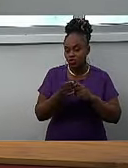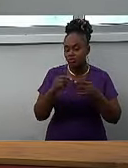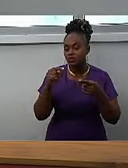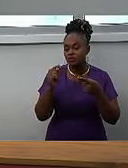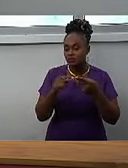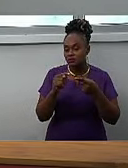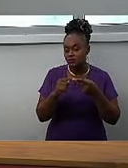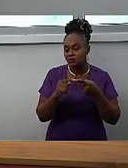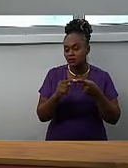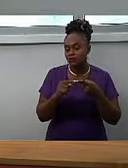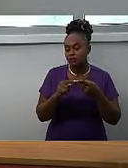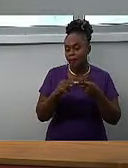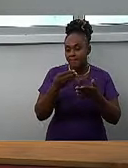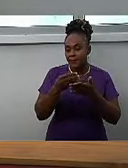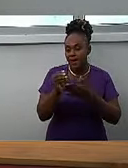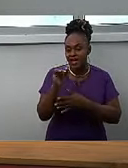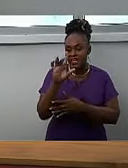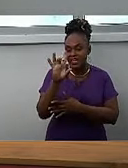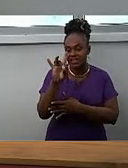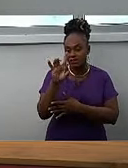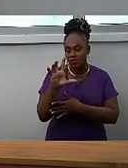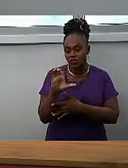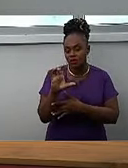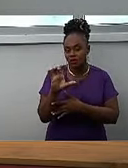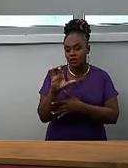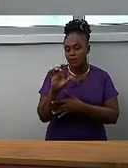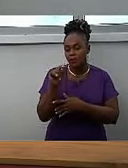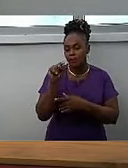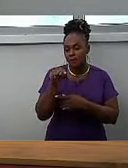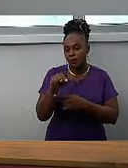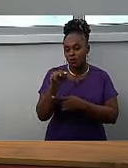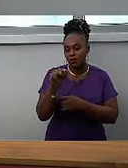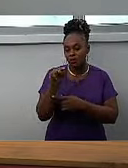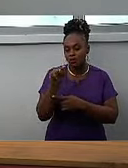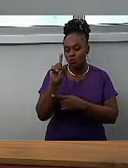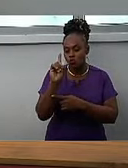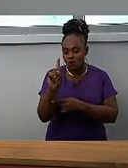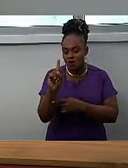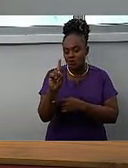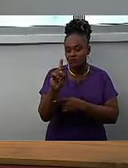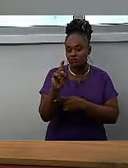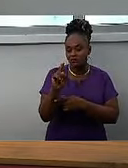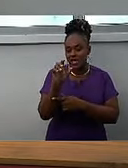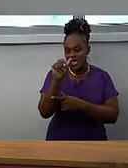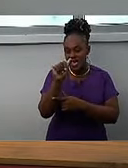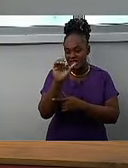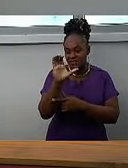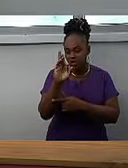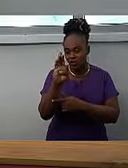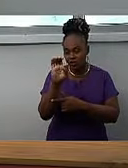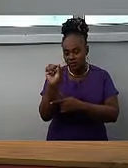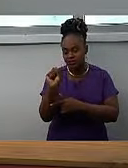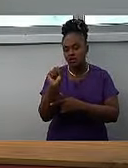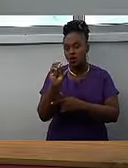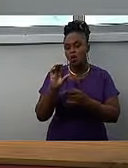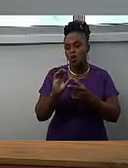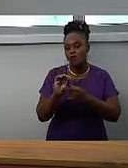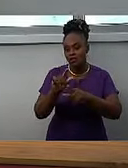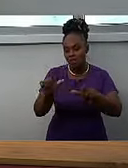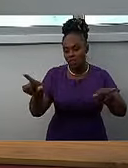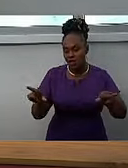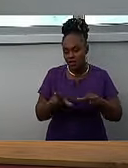of 83.9 acres of land in Calavini, St. George, which will be the site for the construction